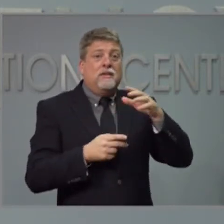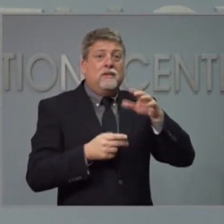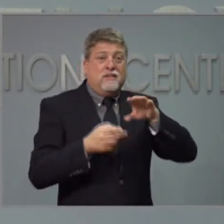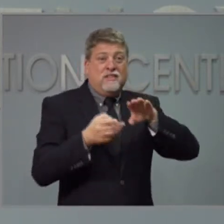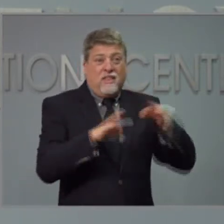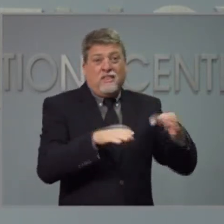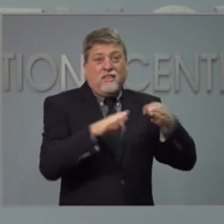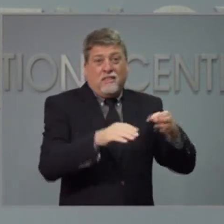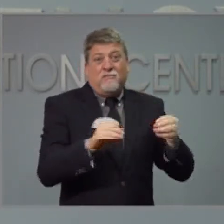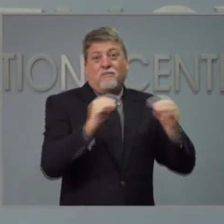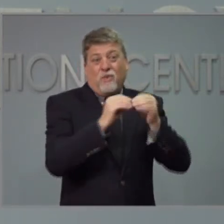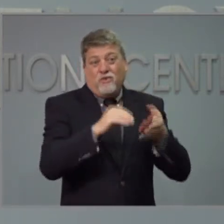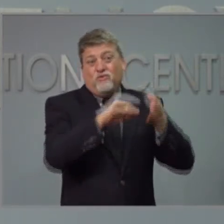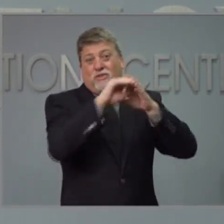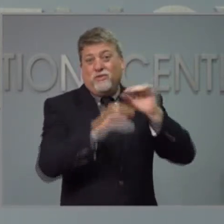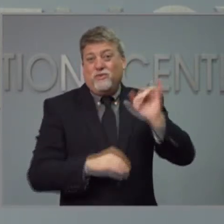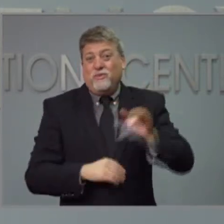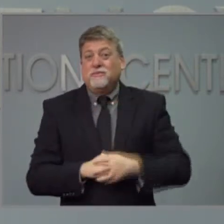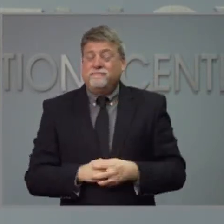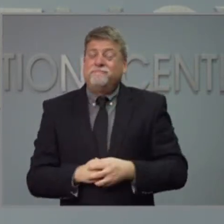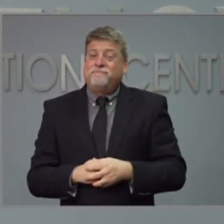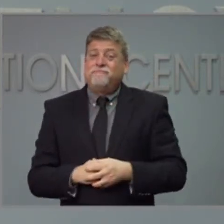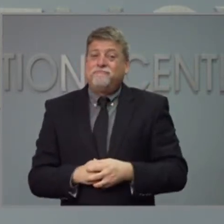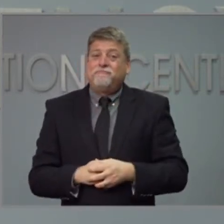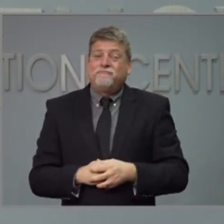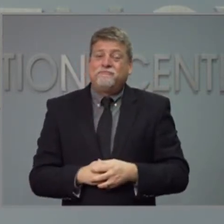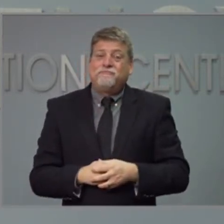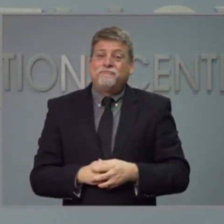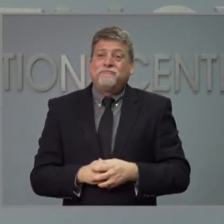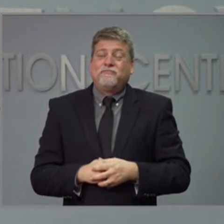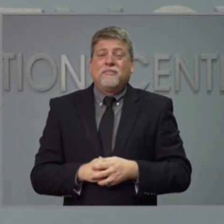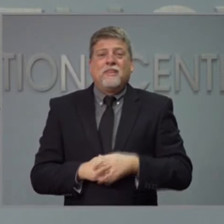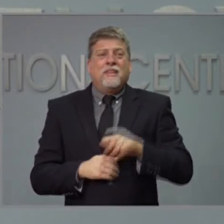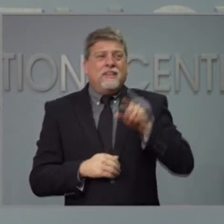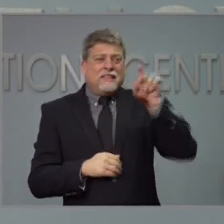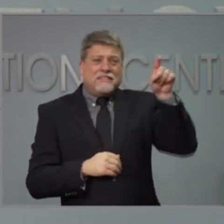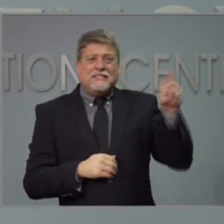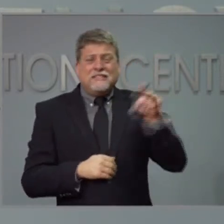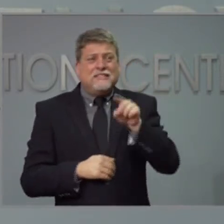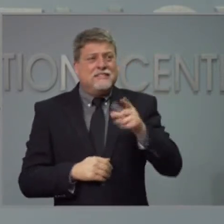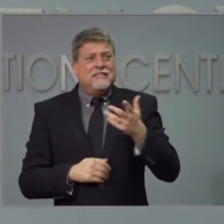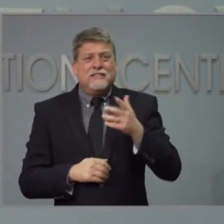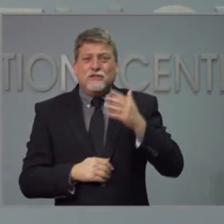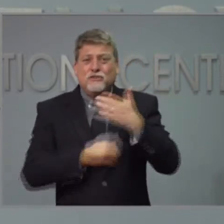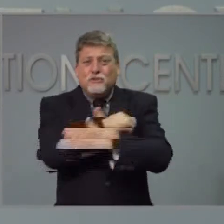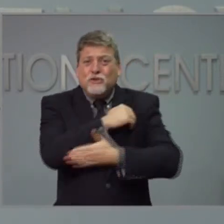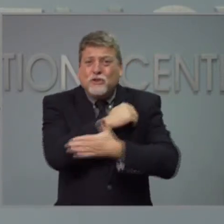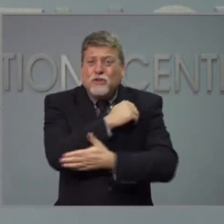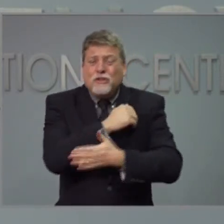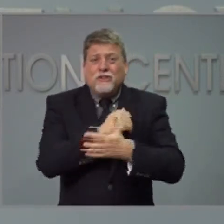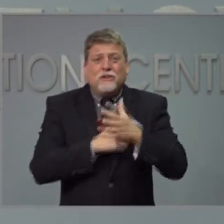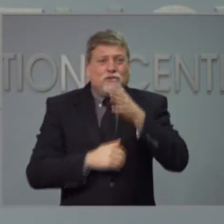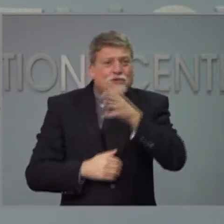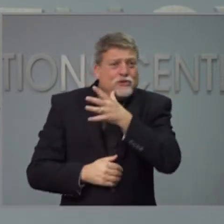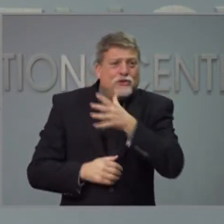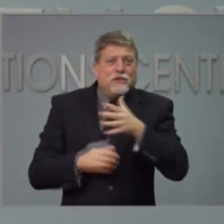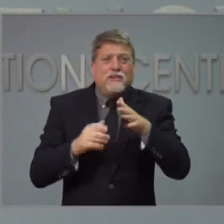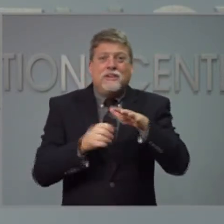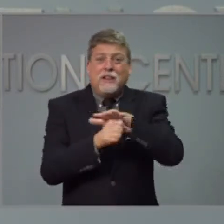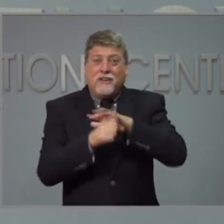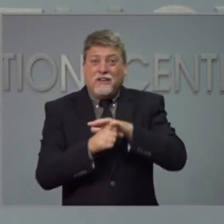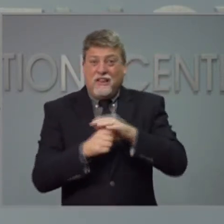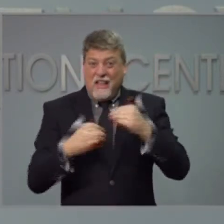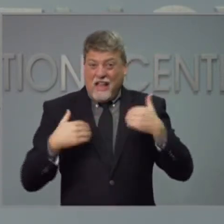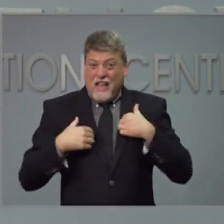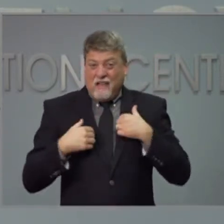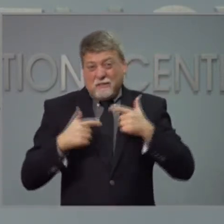increased. It's particularly worrisome to see high rates of COVID spread in our rural counties because healthcare can be harder to